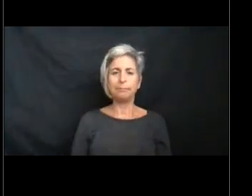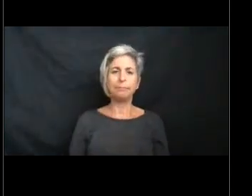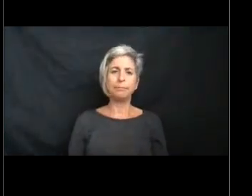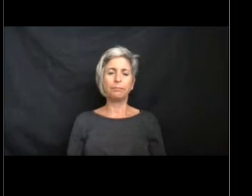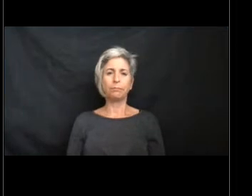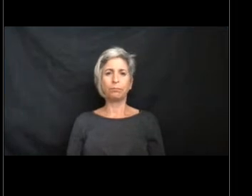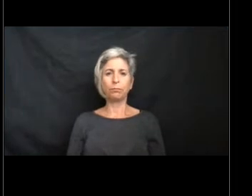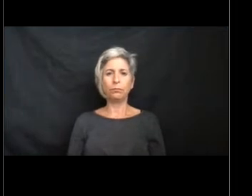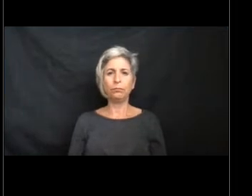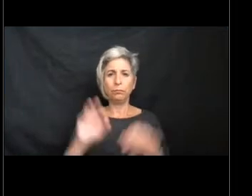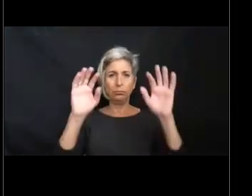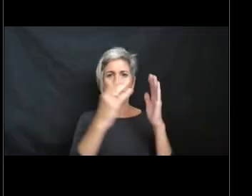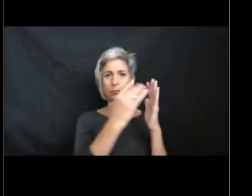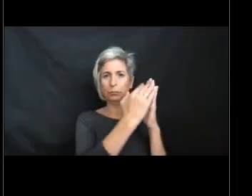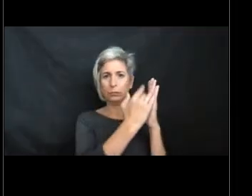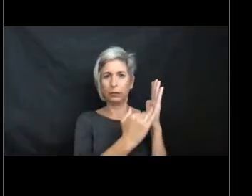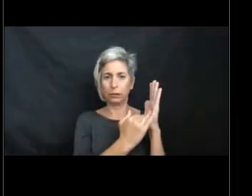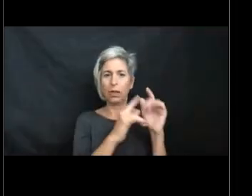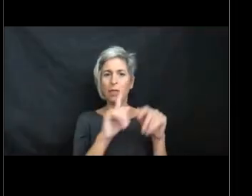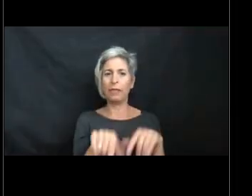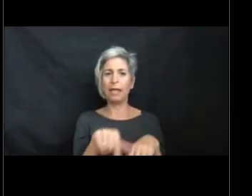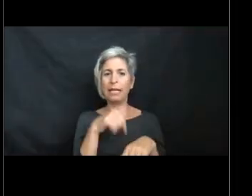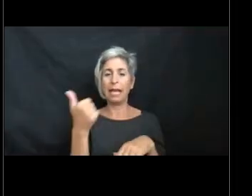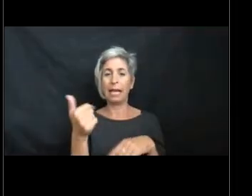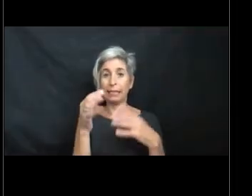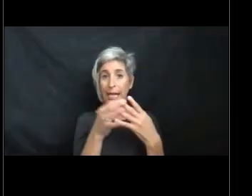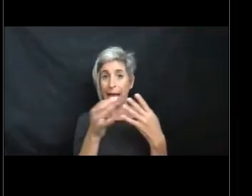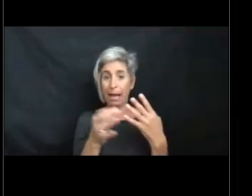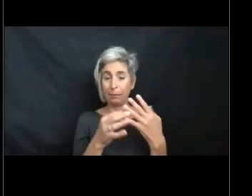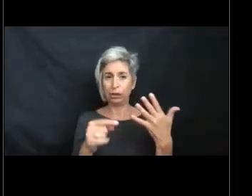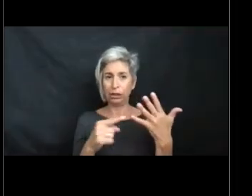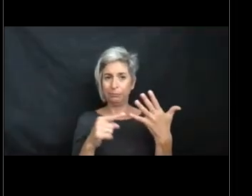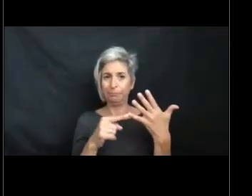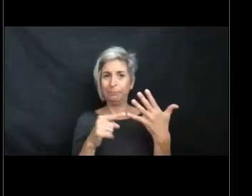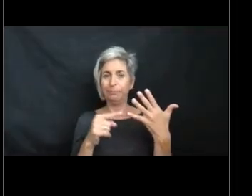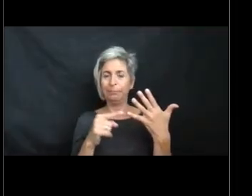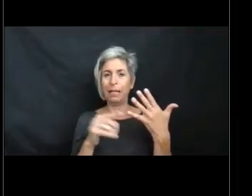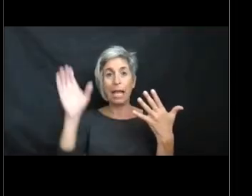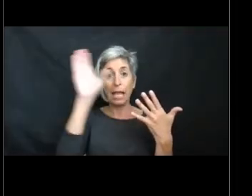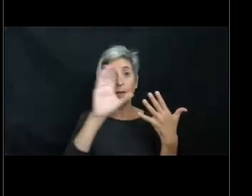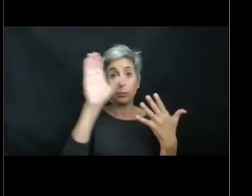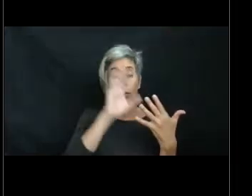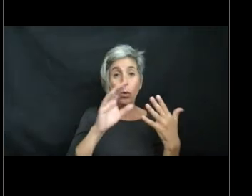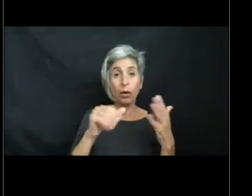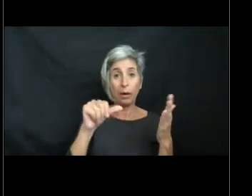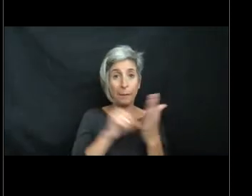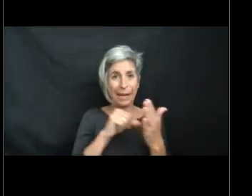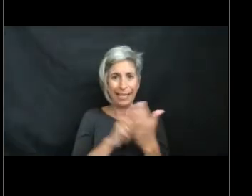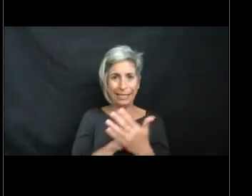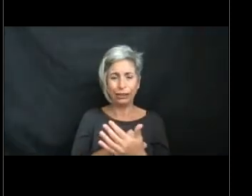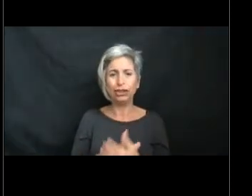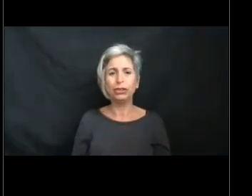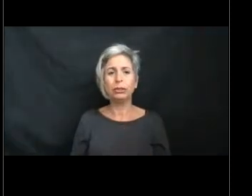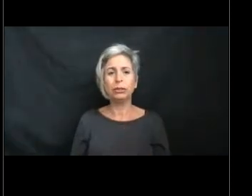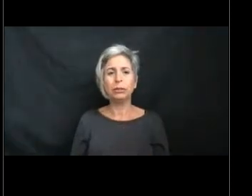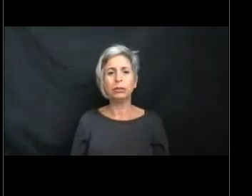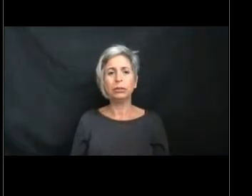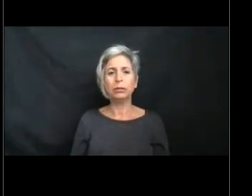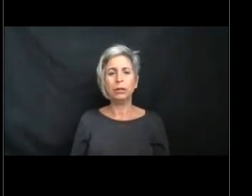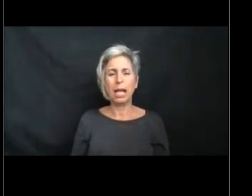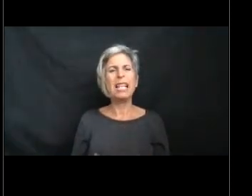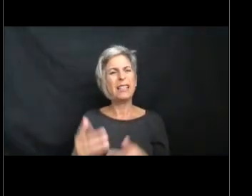Going down the list, the next option is the Explorer page. From here, it's fairly blank when